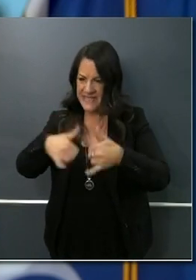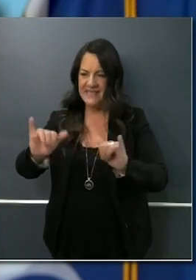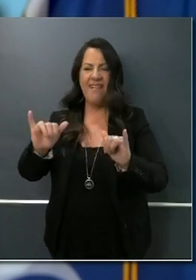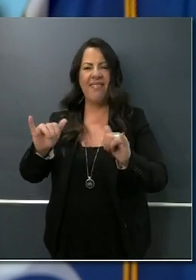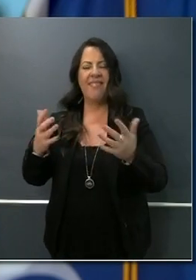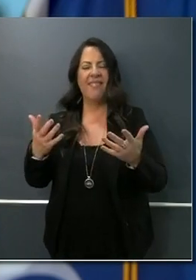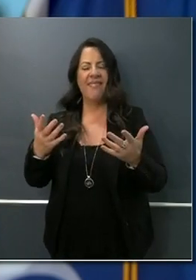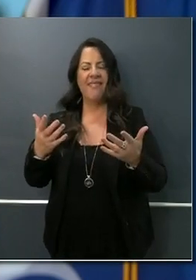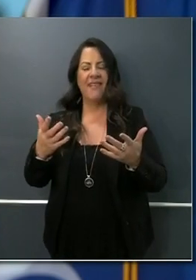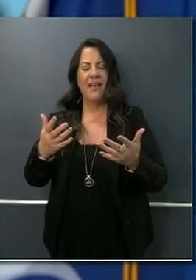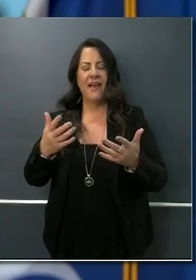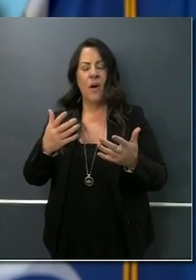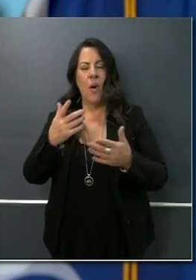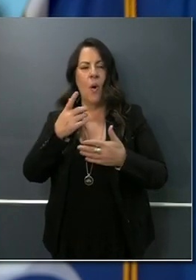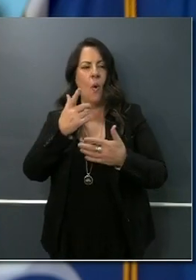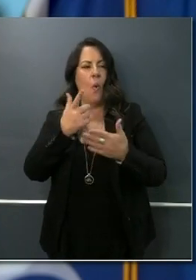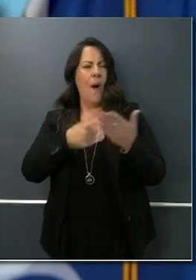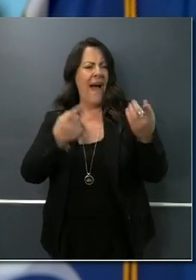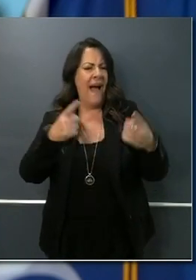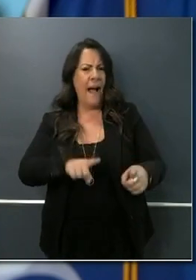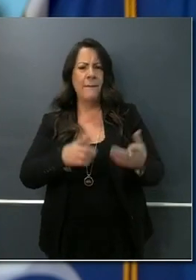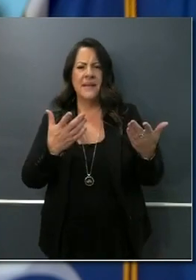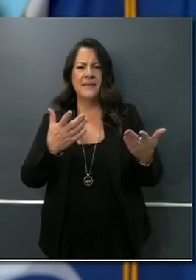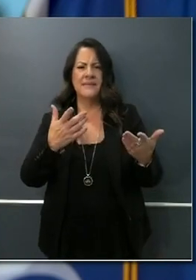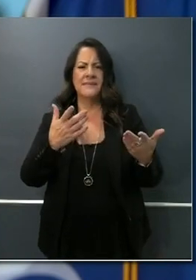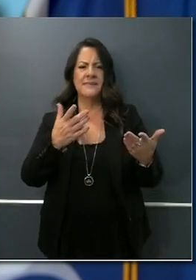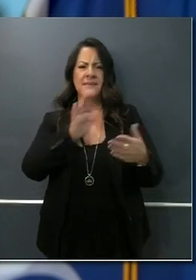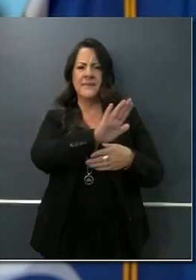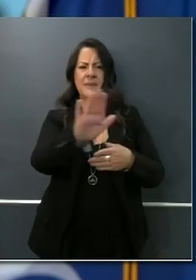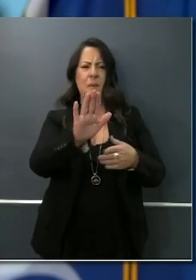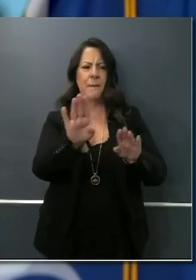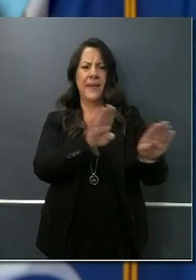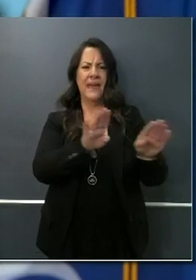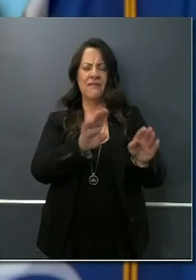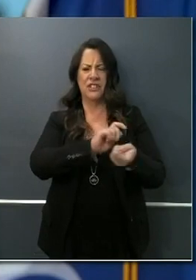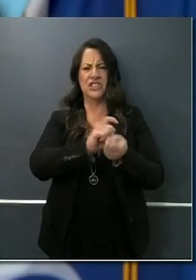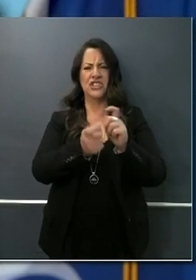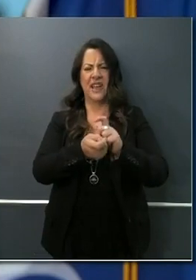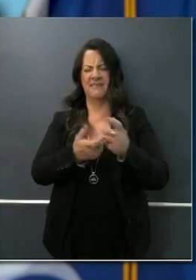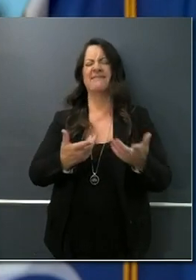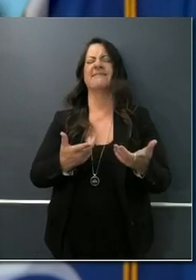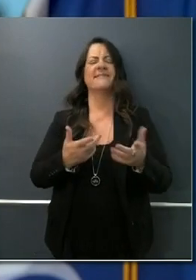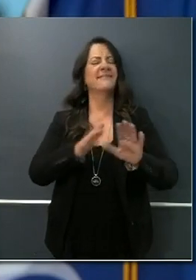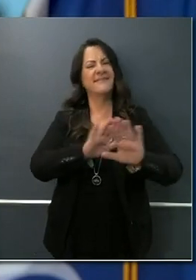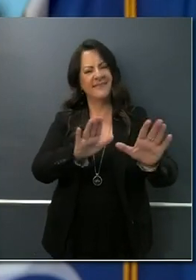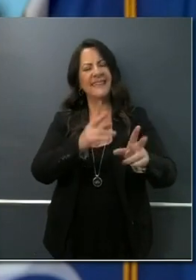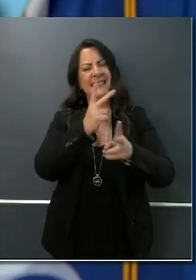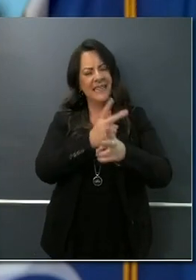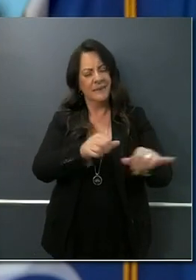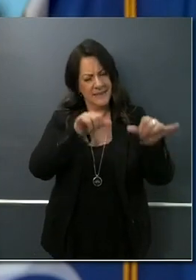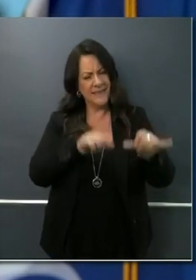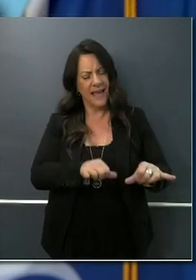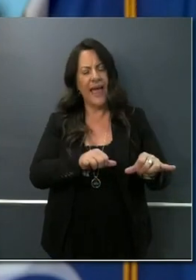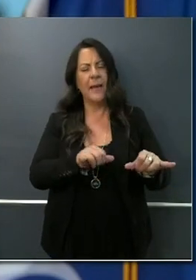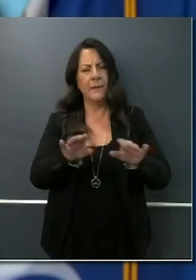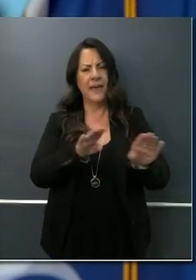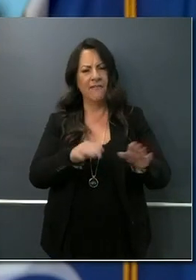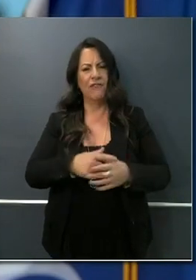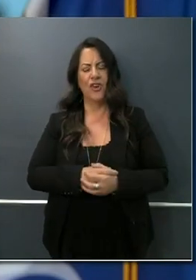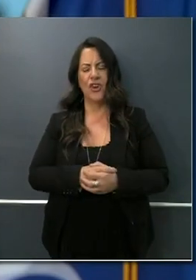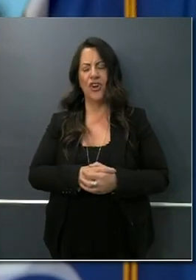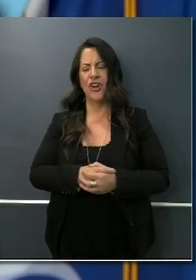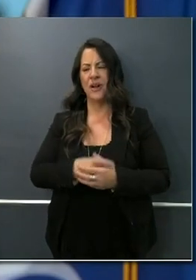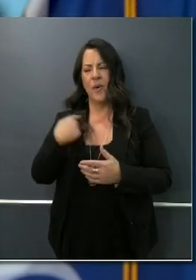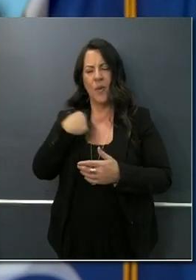that changed is our behavior for the better, and that mitigated the spread and has provided us the opportunity to build